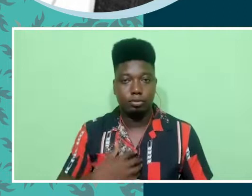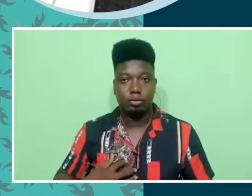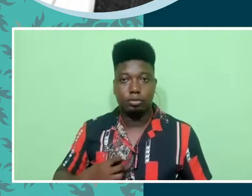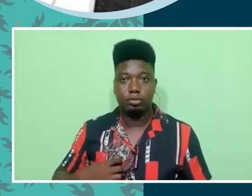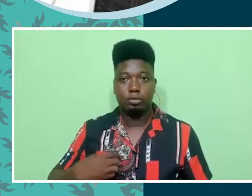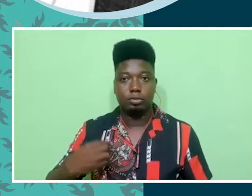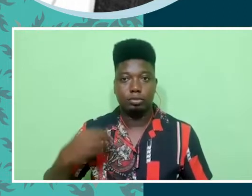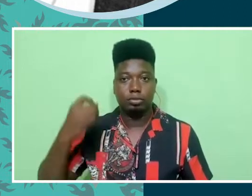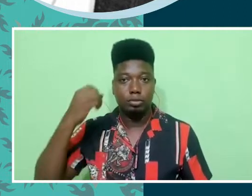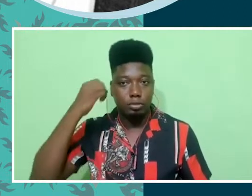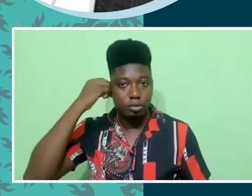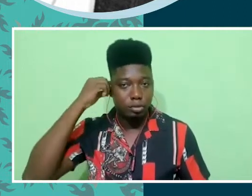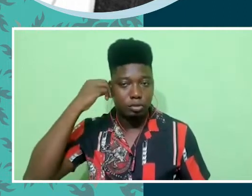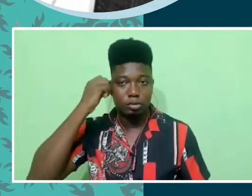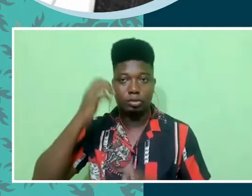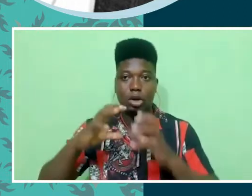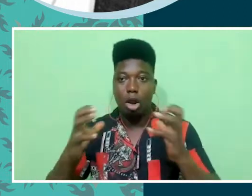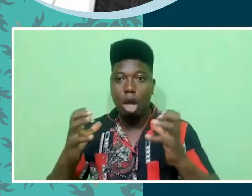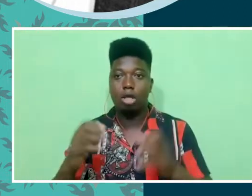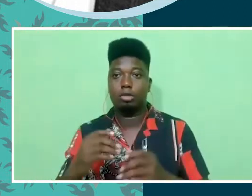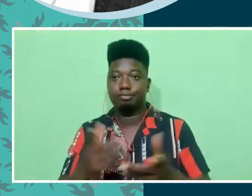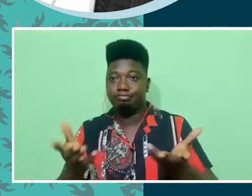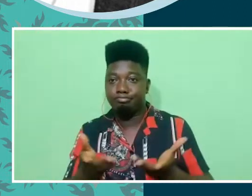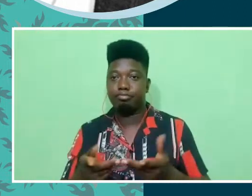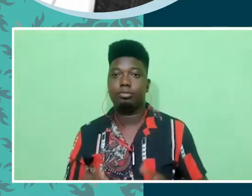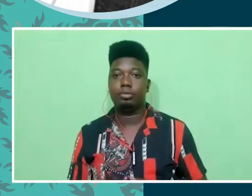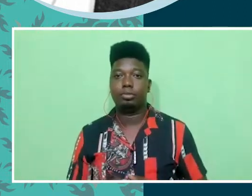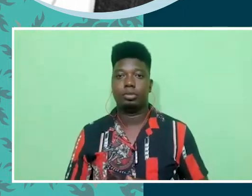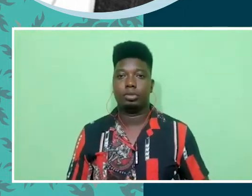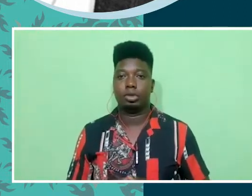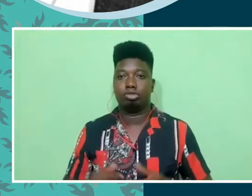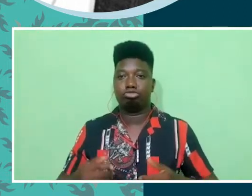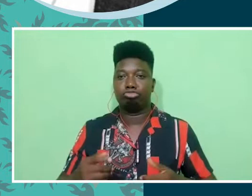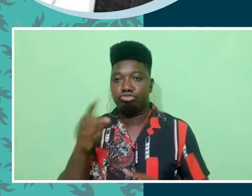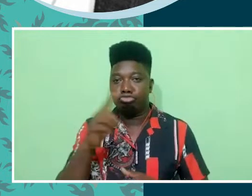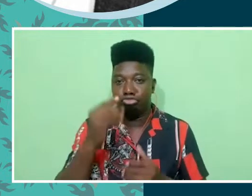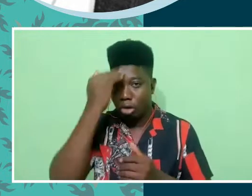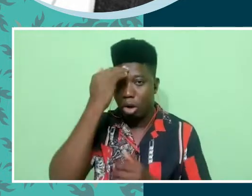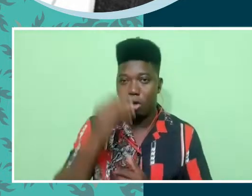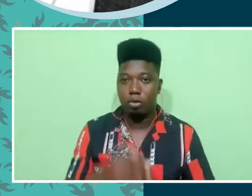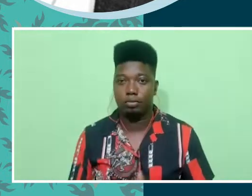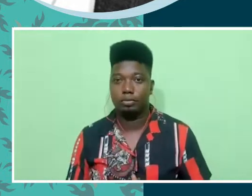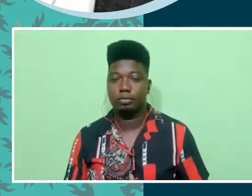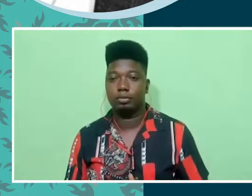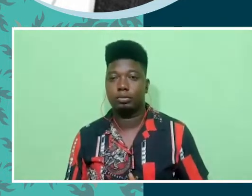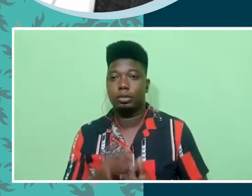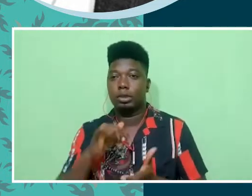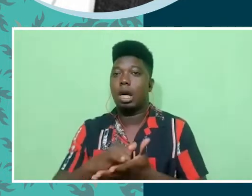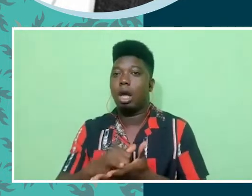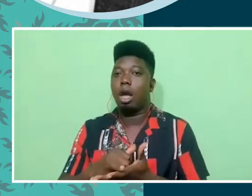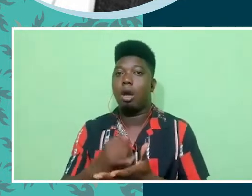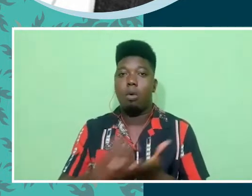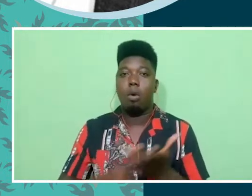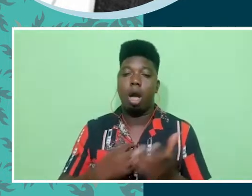in very boring, tedious meetings, in conference rooms and Zoom. And that's what I think I try to remind people